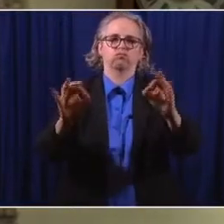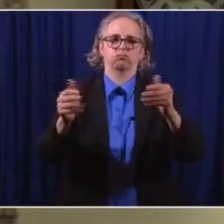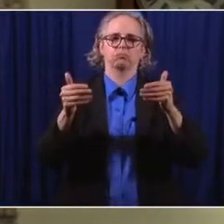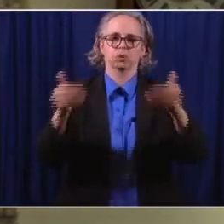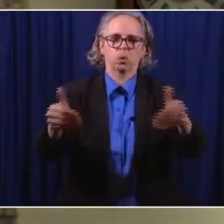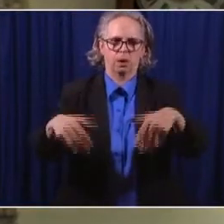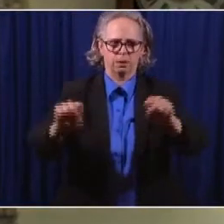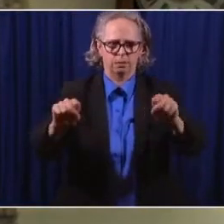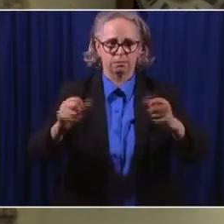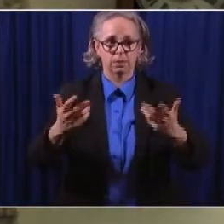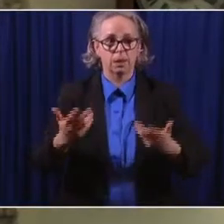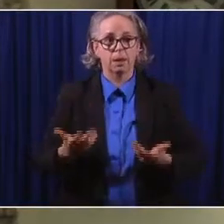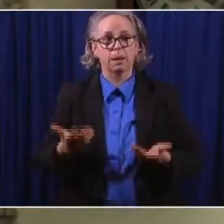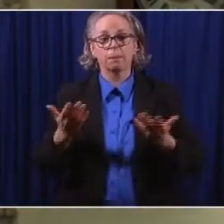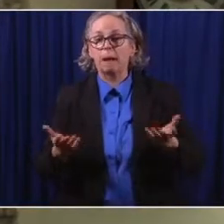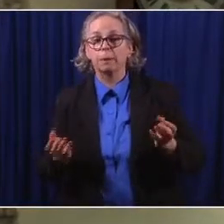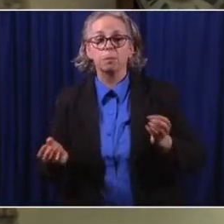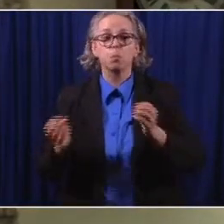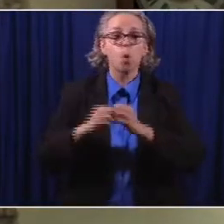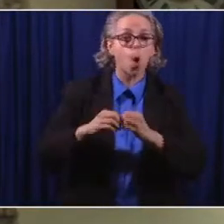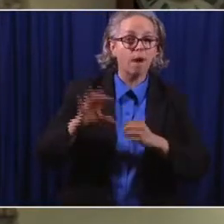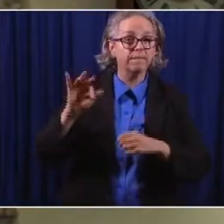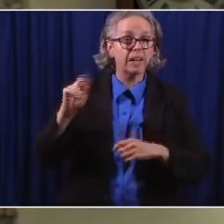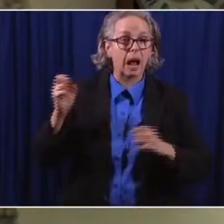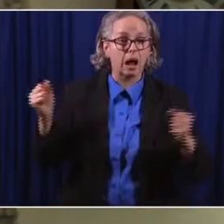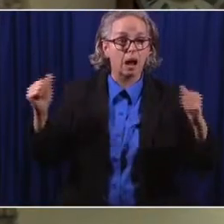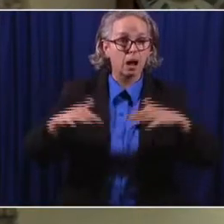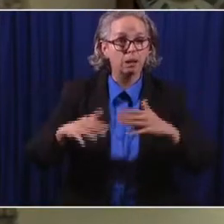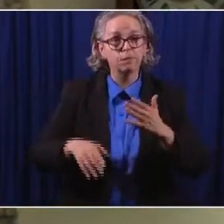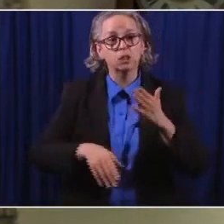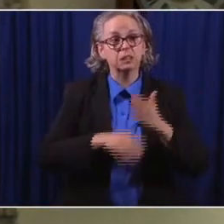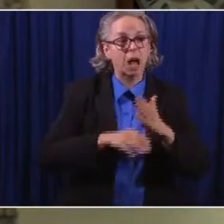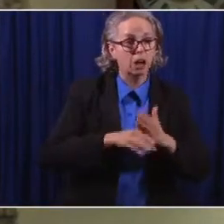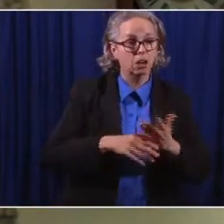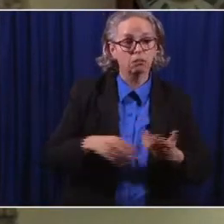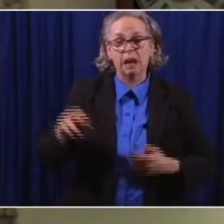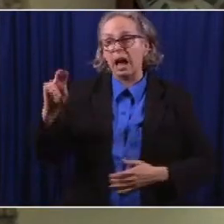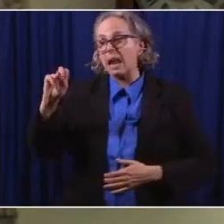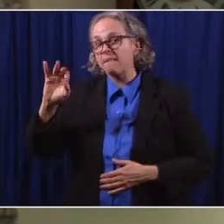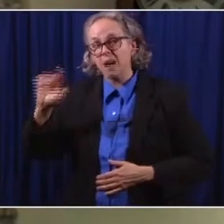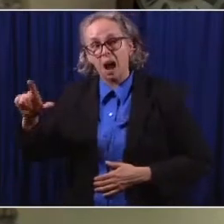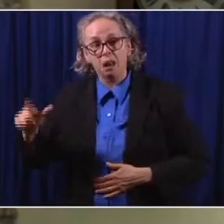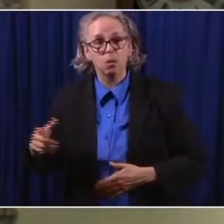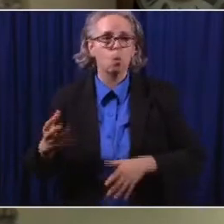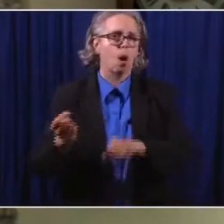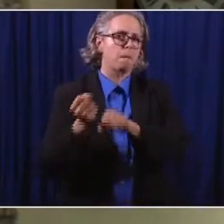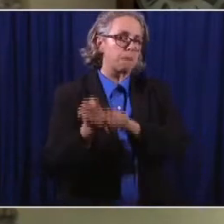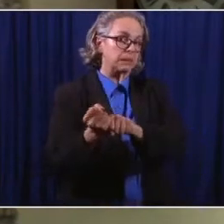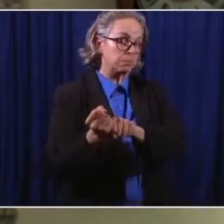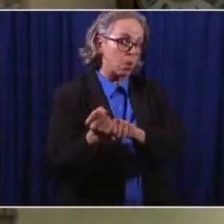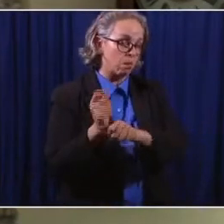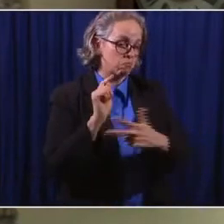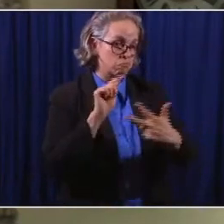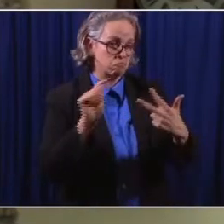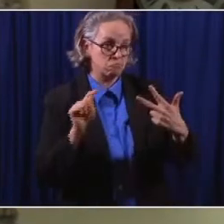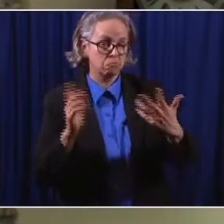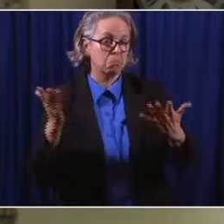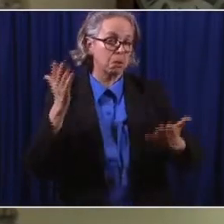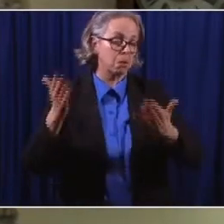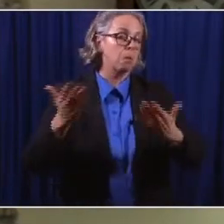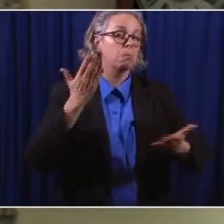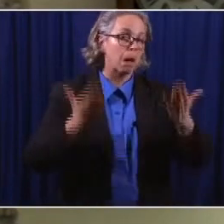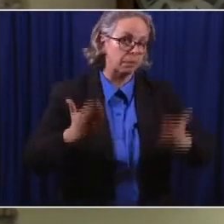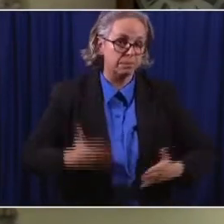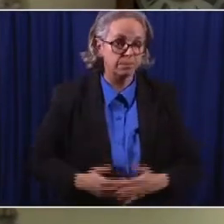at soccer, you could see more fans at NFL football game or baseball game or something else. But that's the